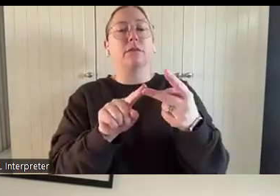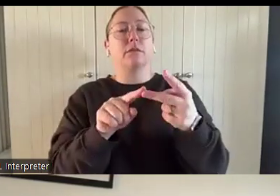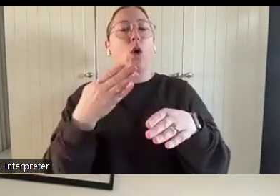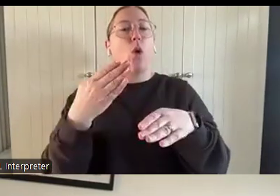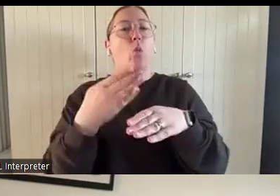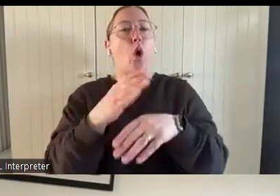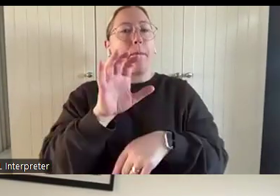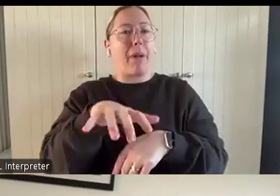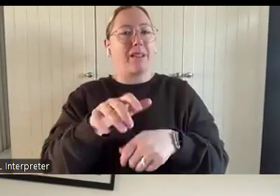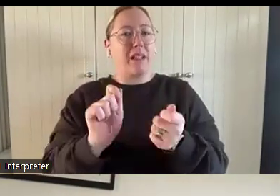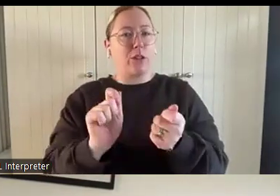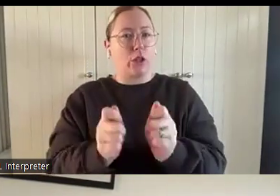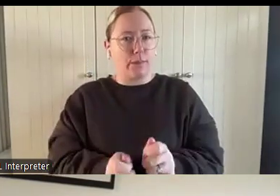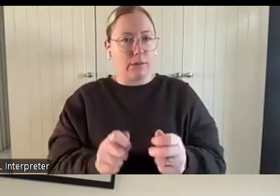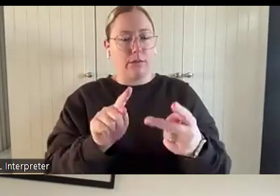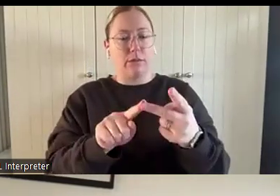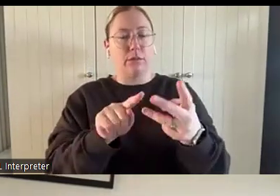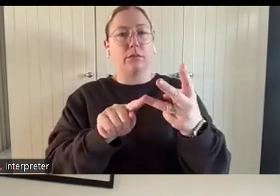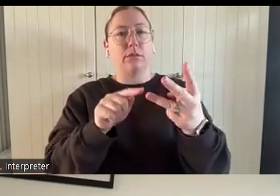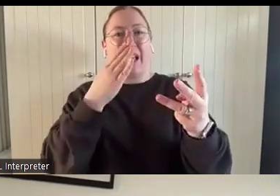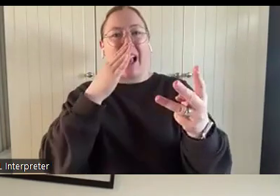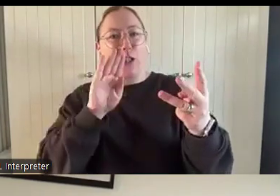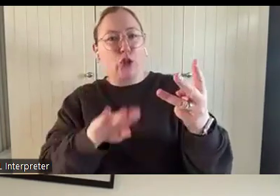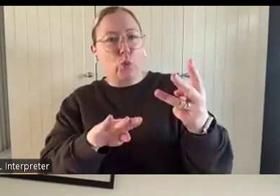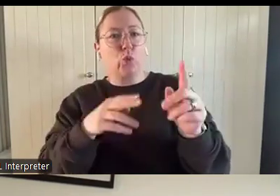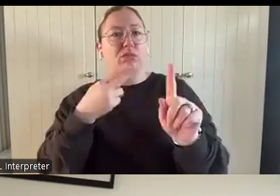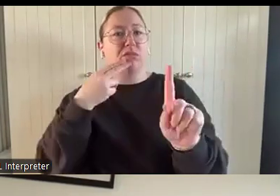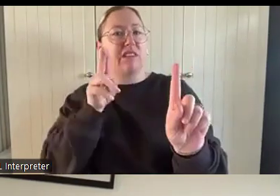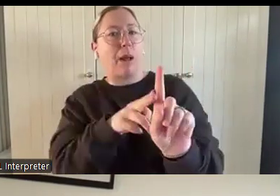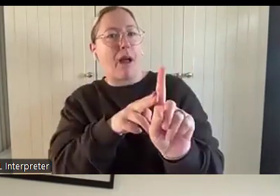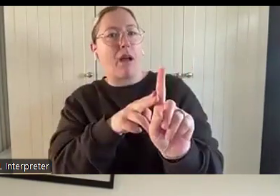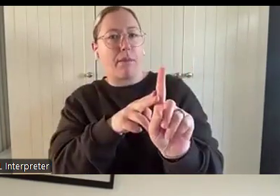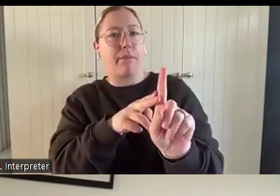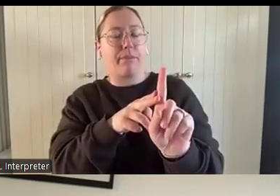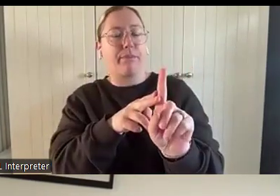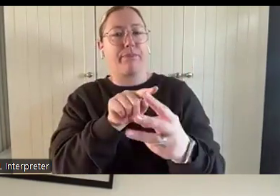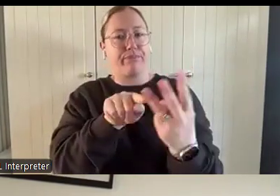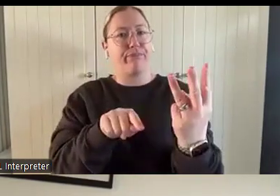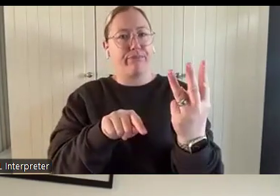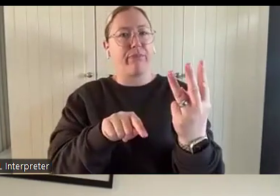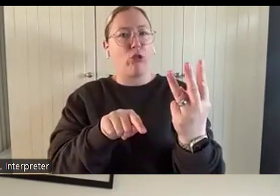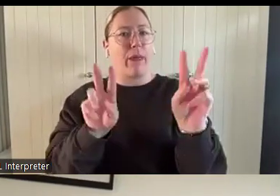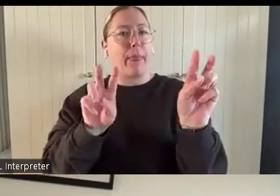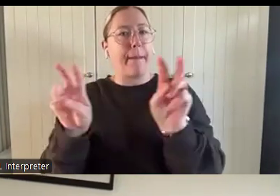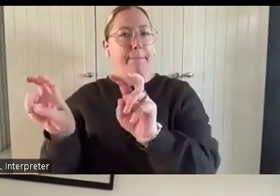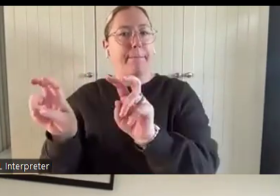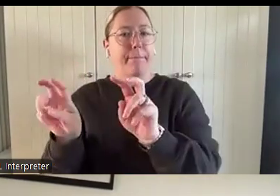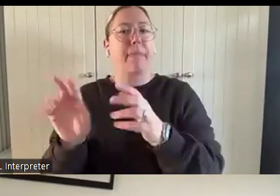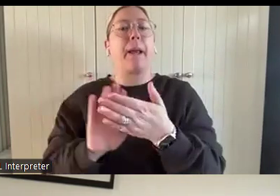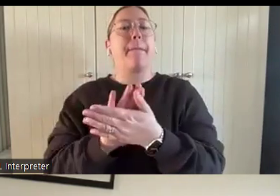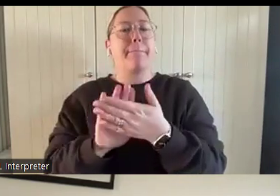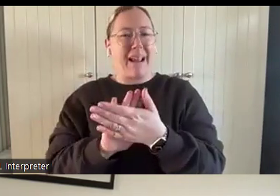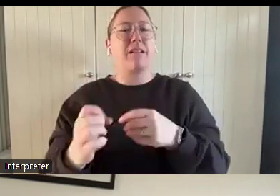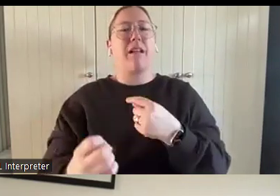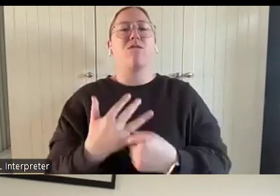and attitudes and stigma. So we were able to shape and take direction for both of these networks as to what we would look into